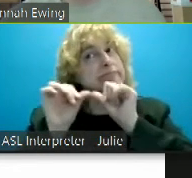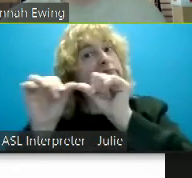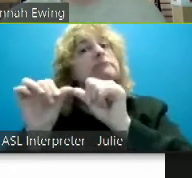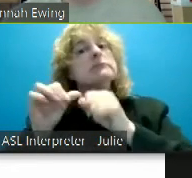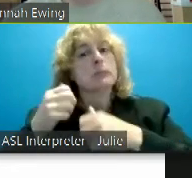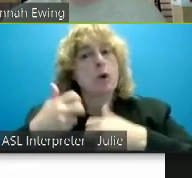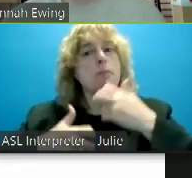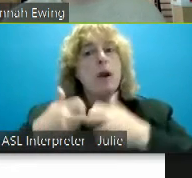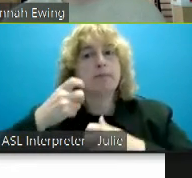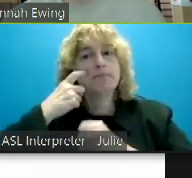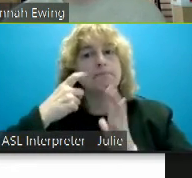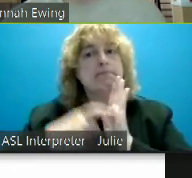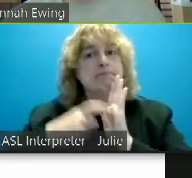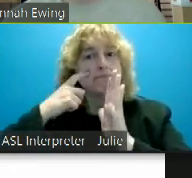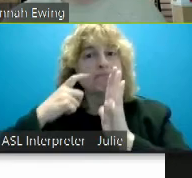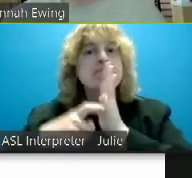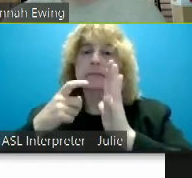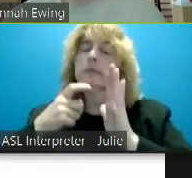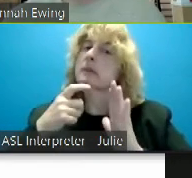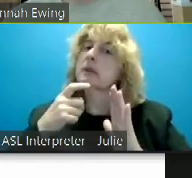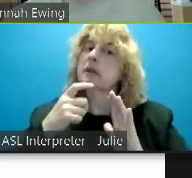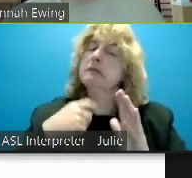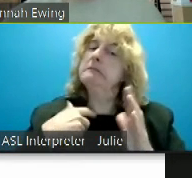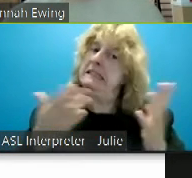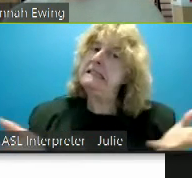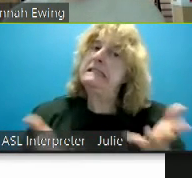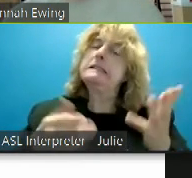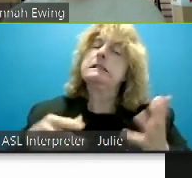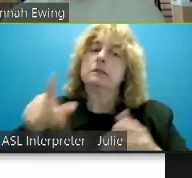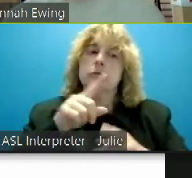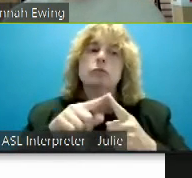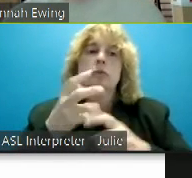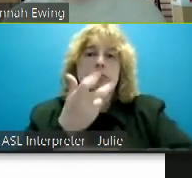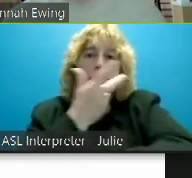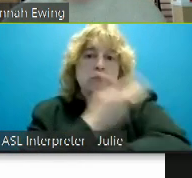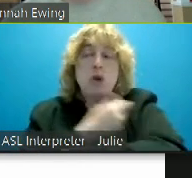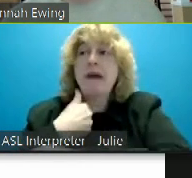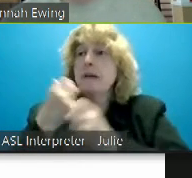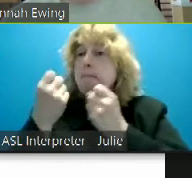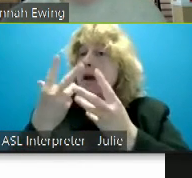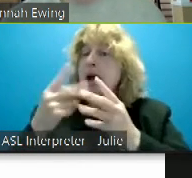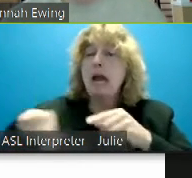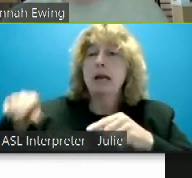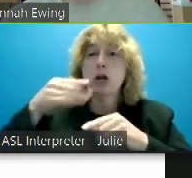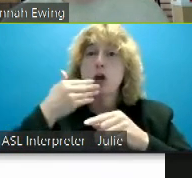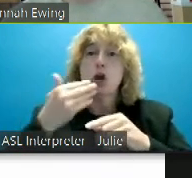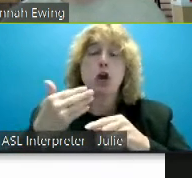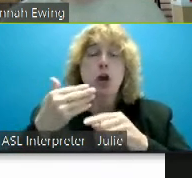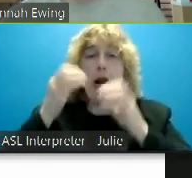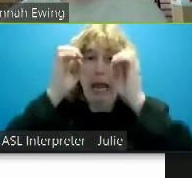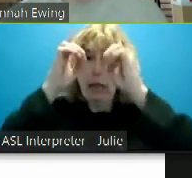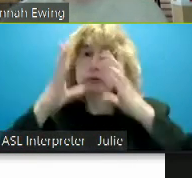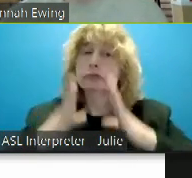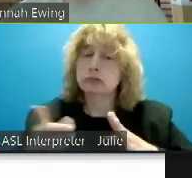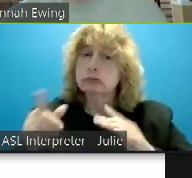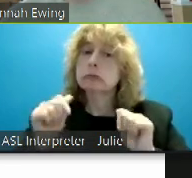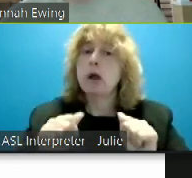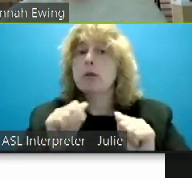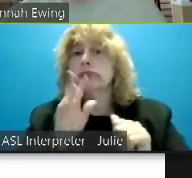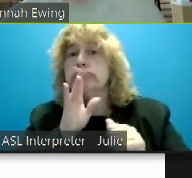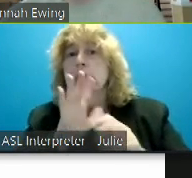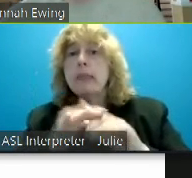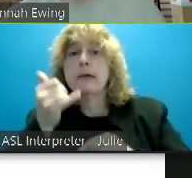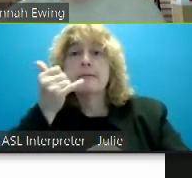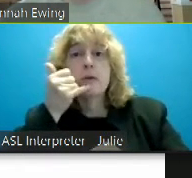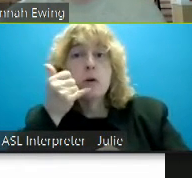team of educators to answer any questions by phone, email, or set up a one-on-one vaccine education session with you or any